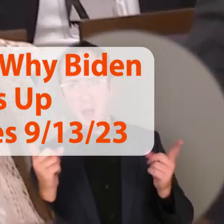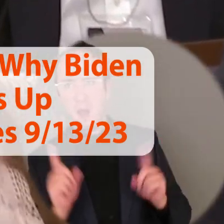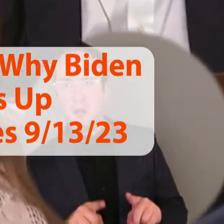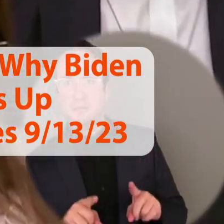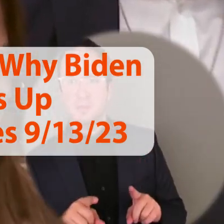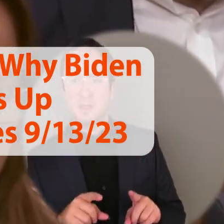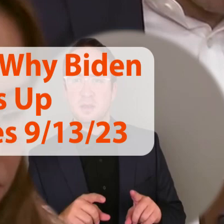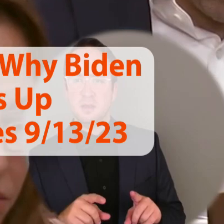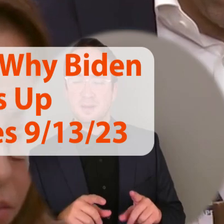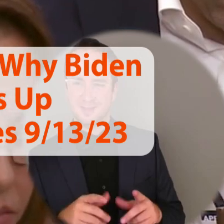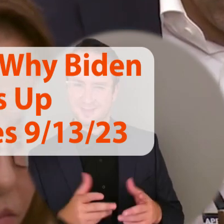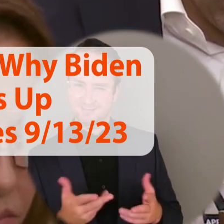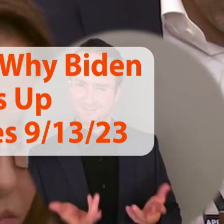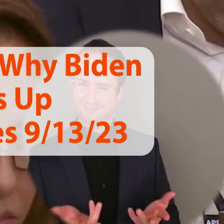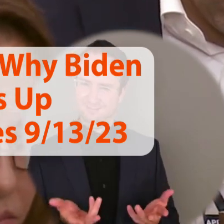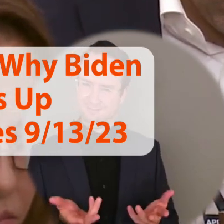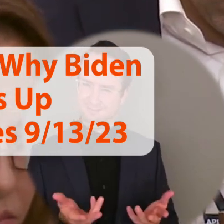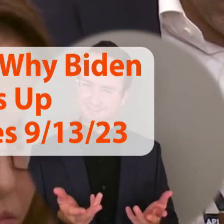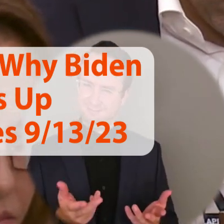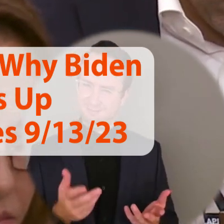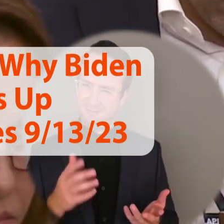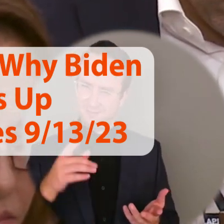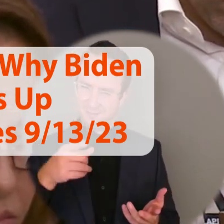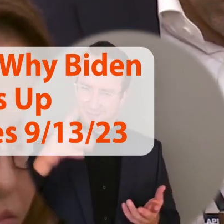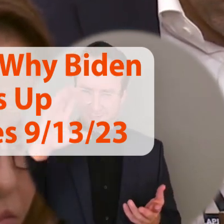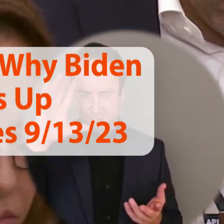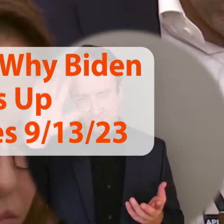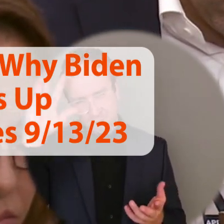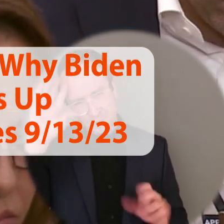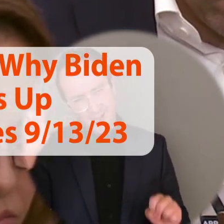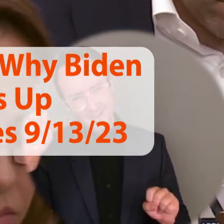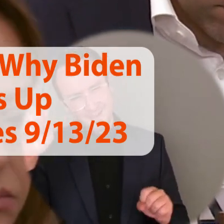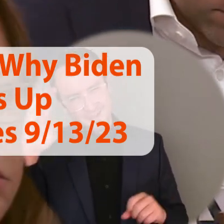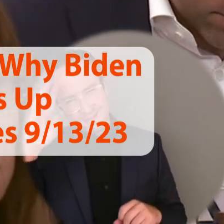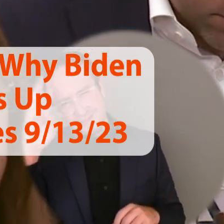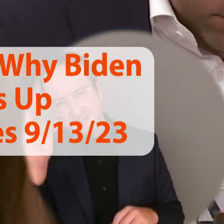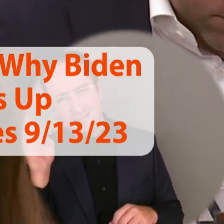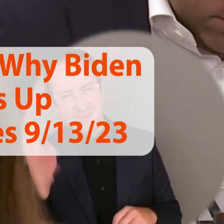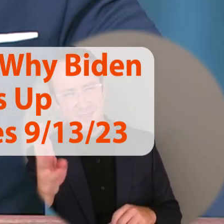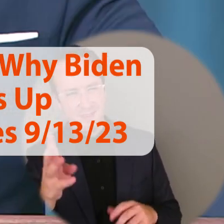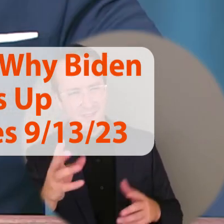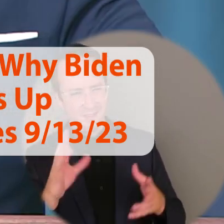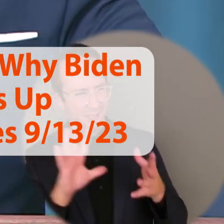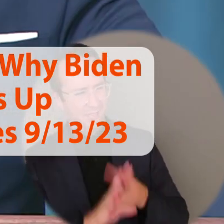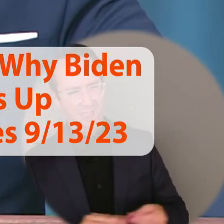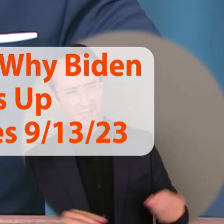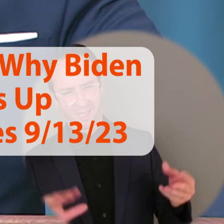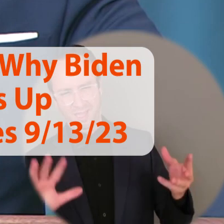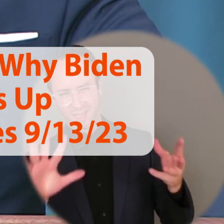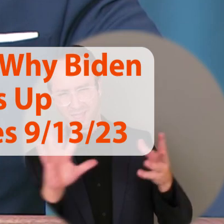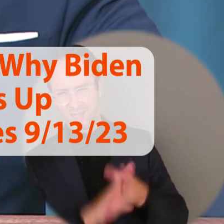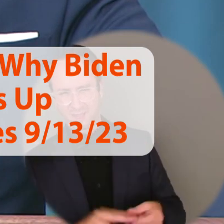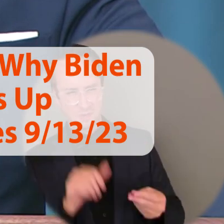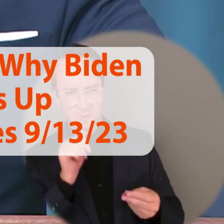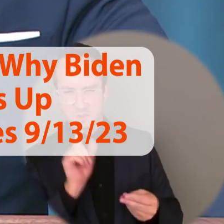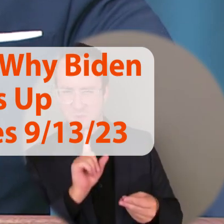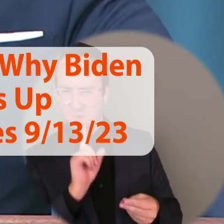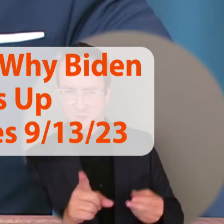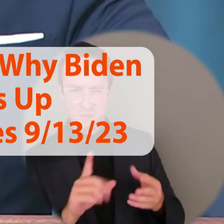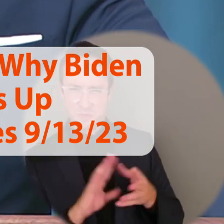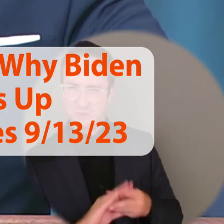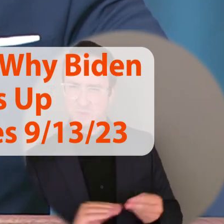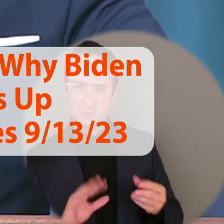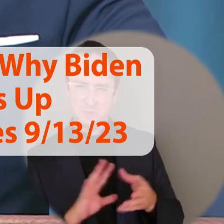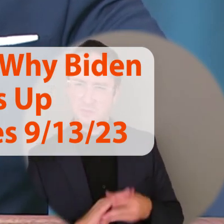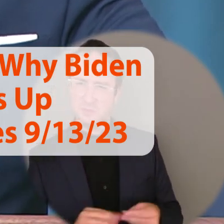believing things that didn't happen did happen, or is he just randomly making stuff up? The president was deeply